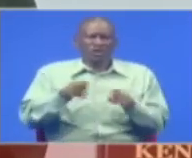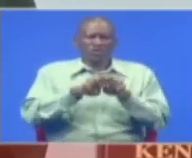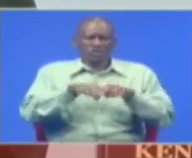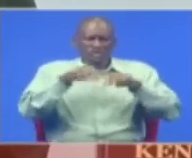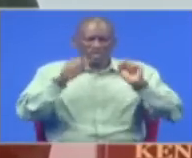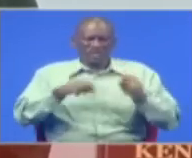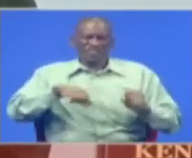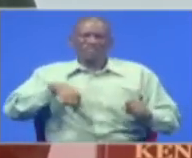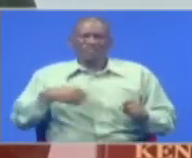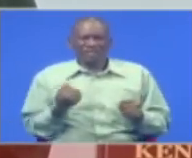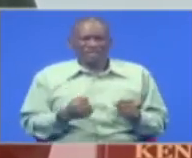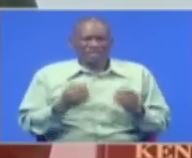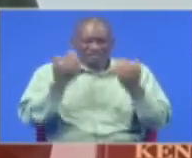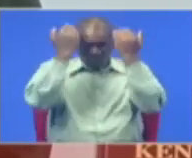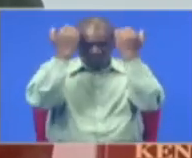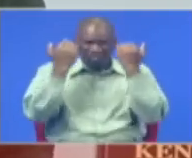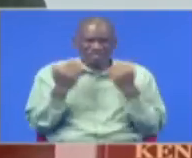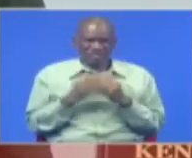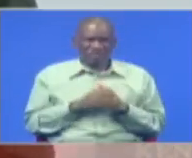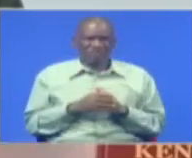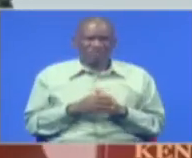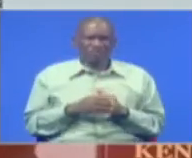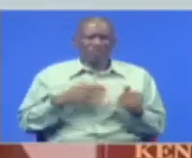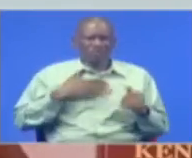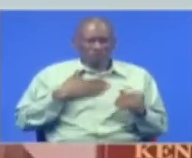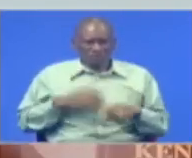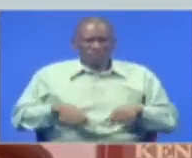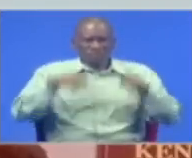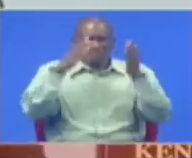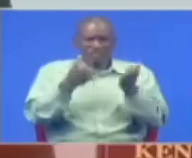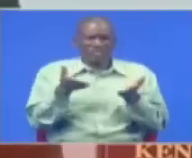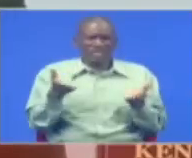feel the judiciary. Honorable Chair, at the moment,